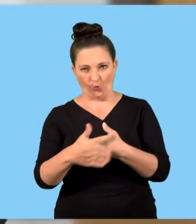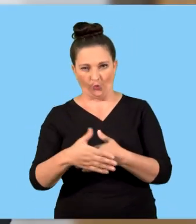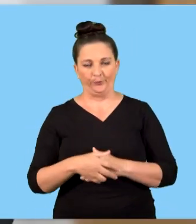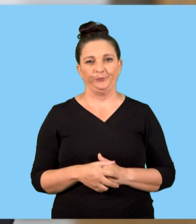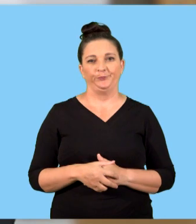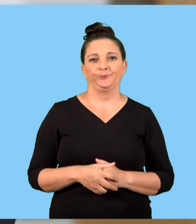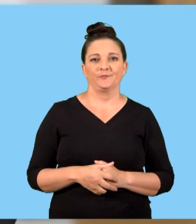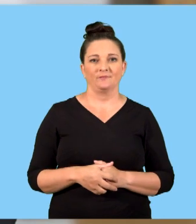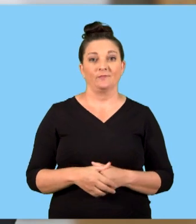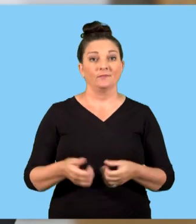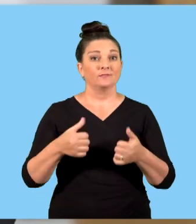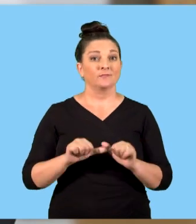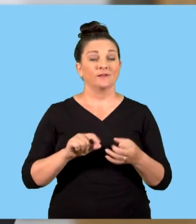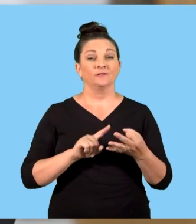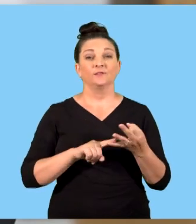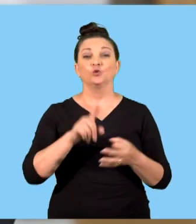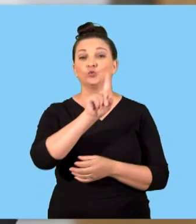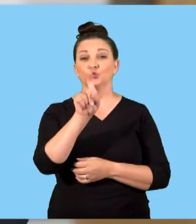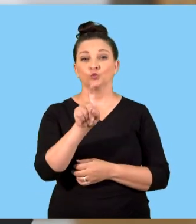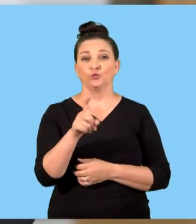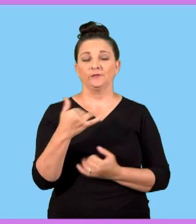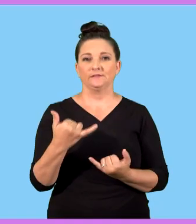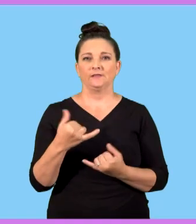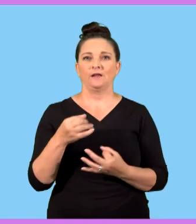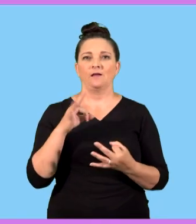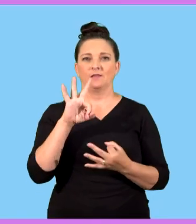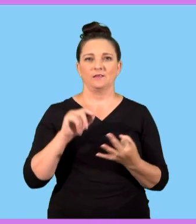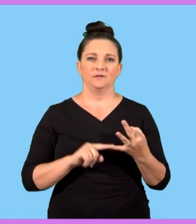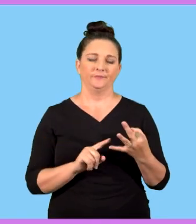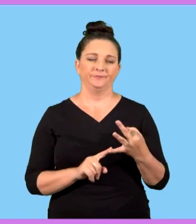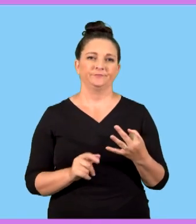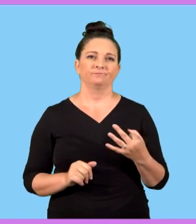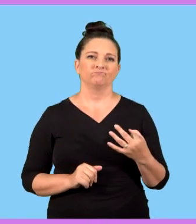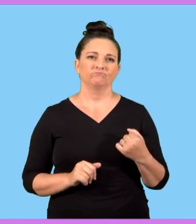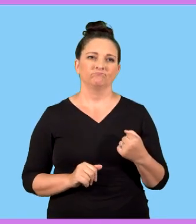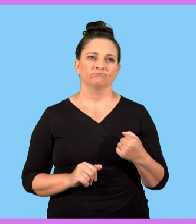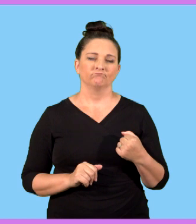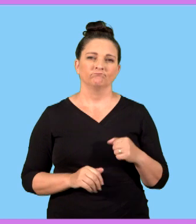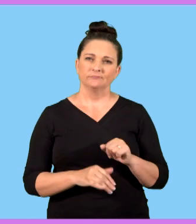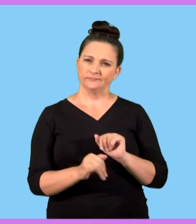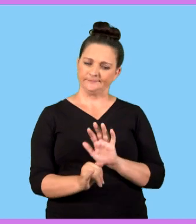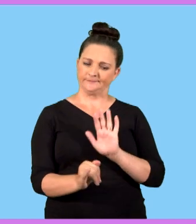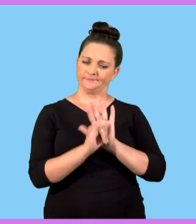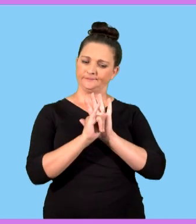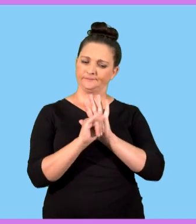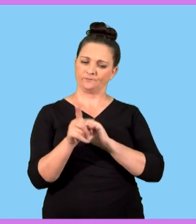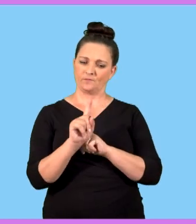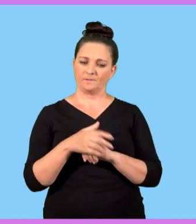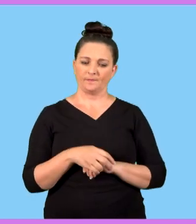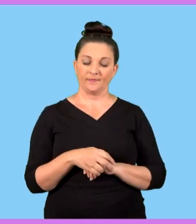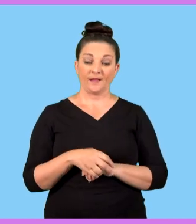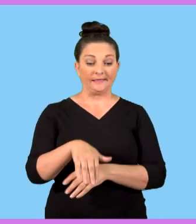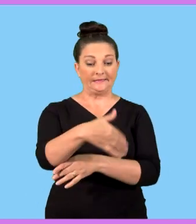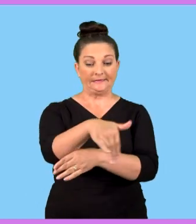exterior. Okay, let us look at our next question. In question number 3, we are saying identify